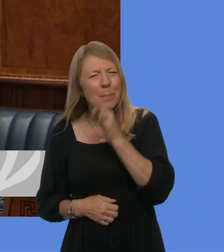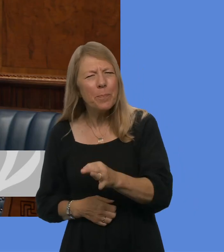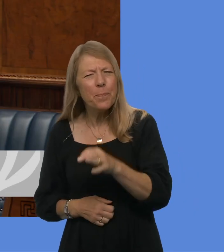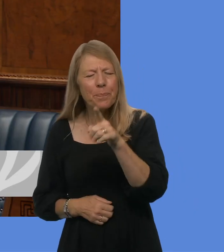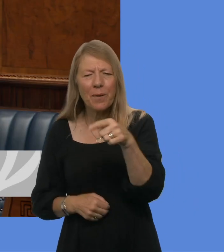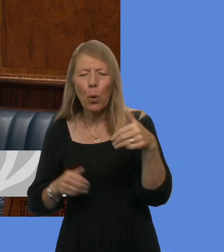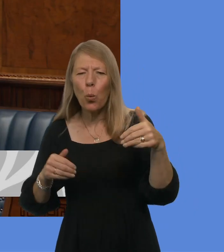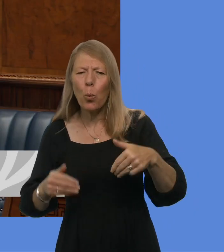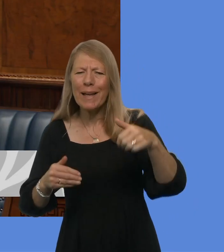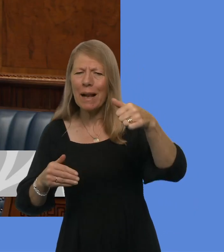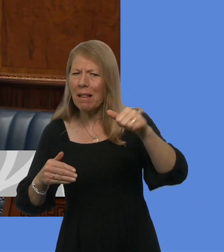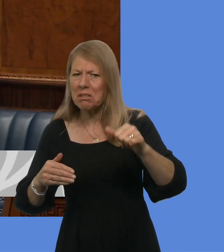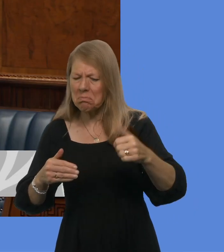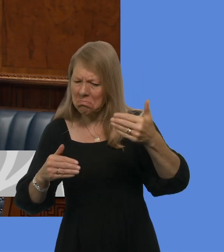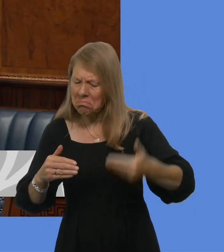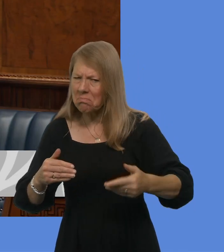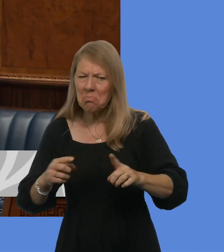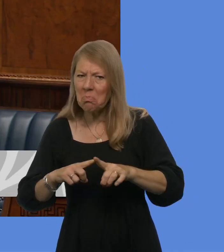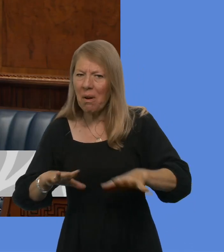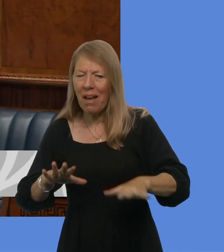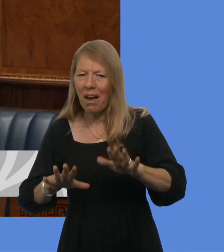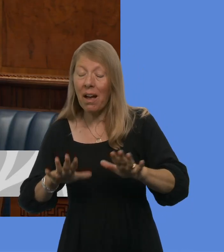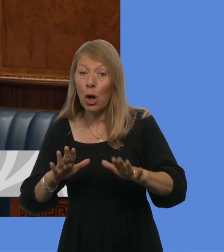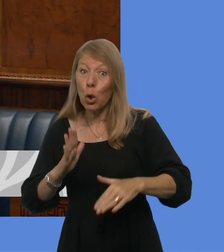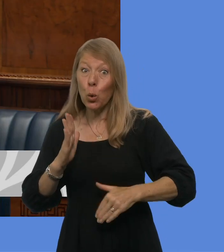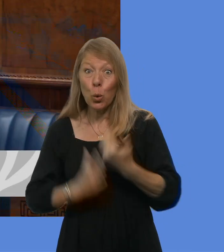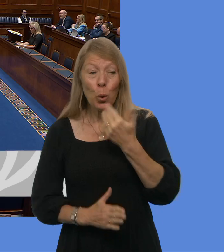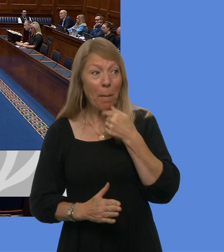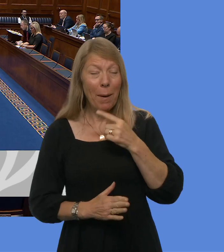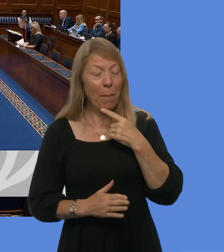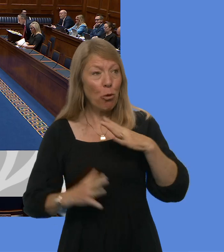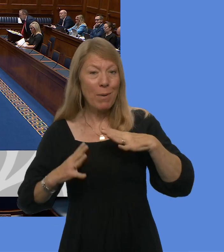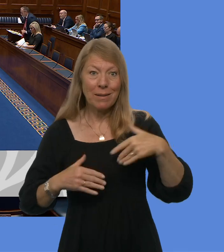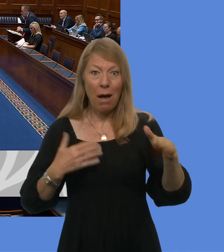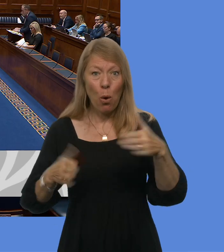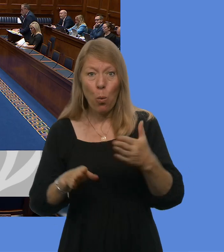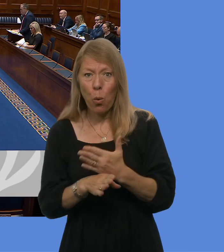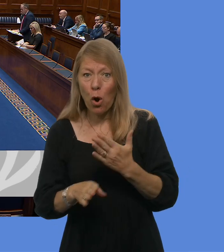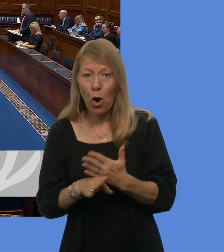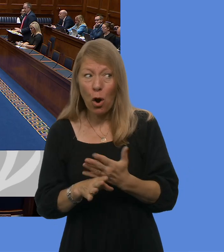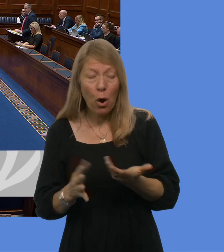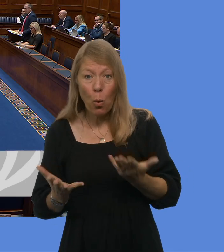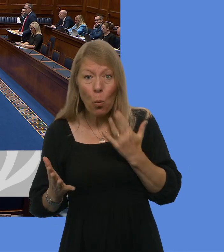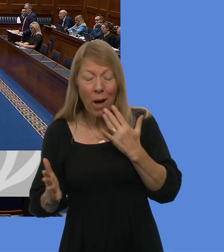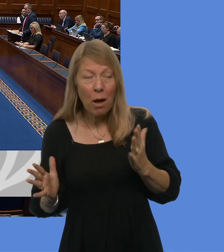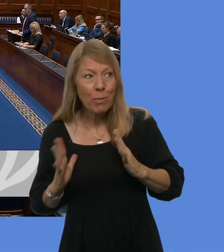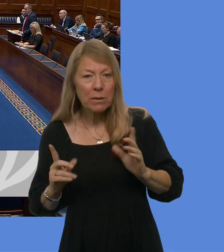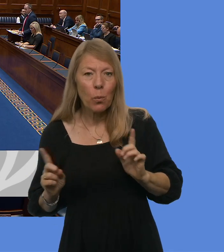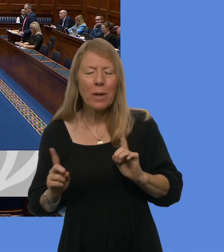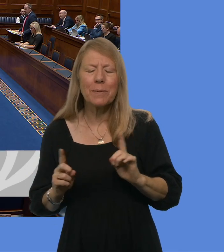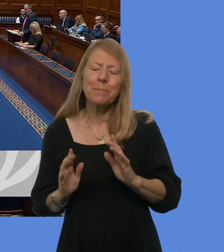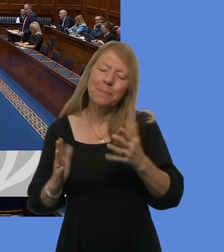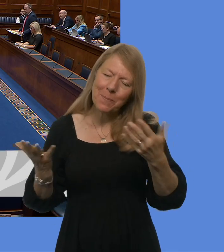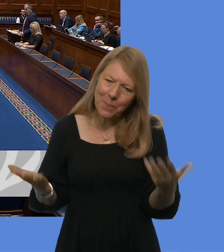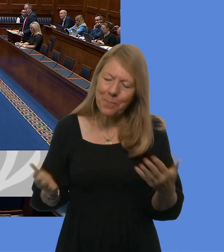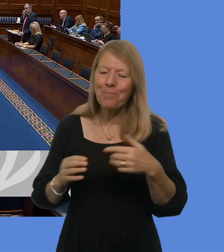people, these new appointees, will make a meaningful impact upon those? Well, the length of time that it takes